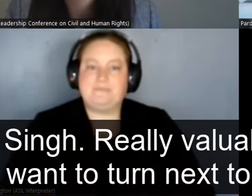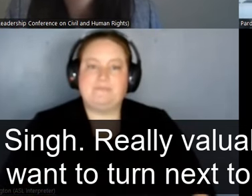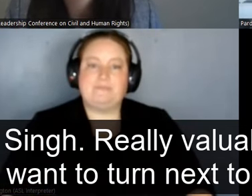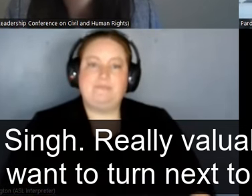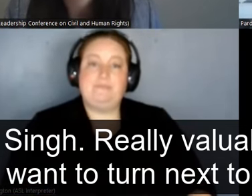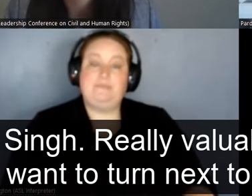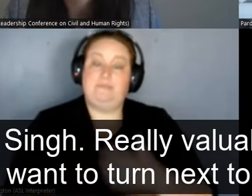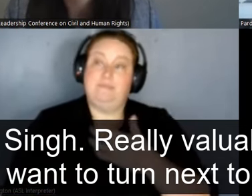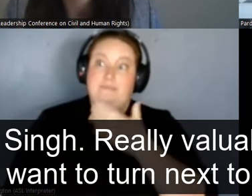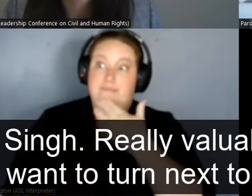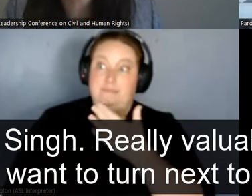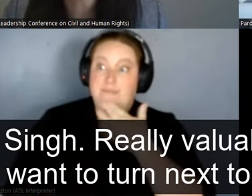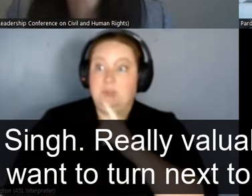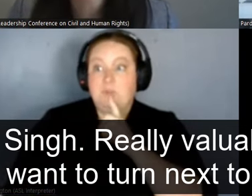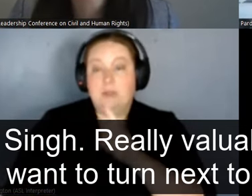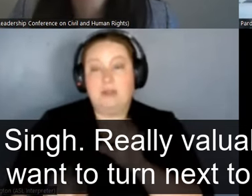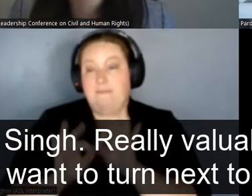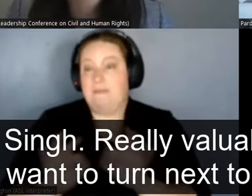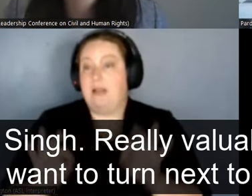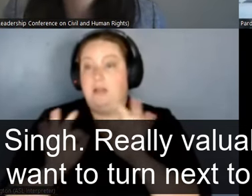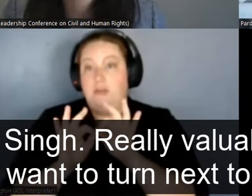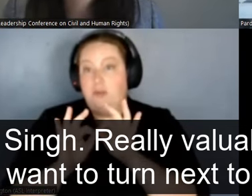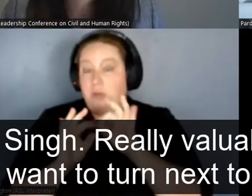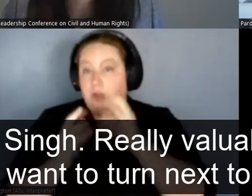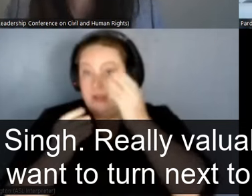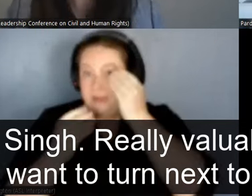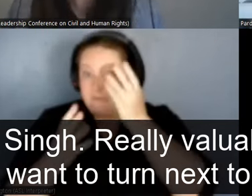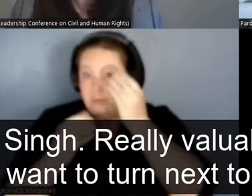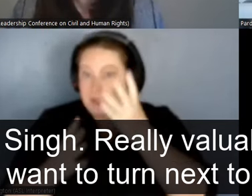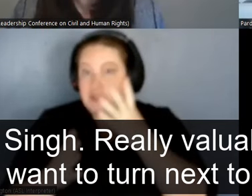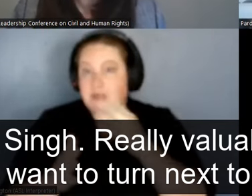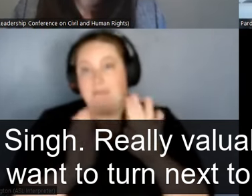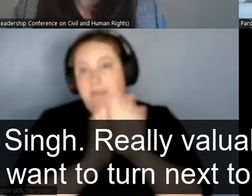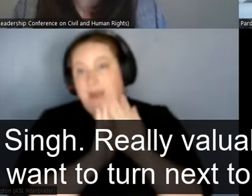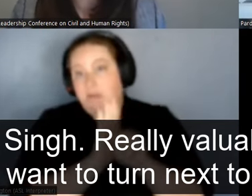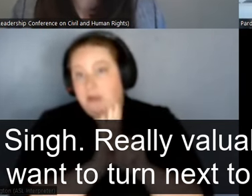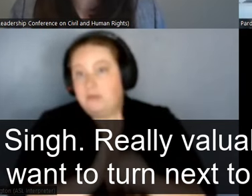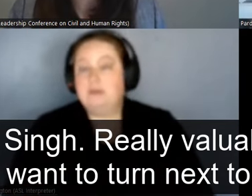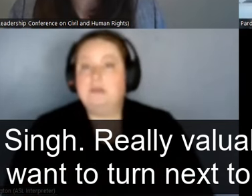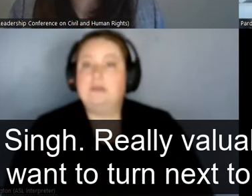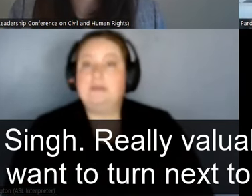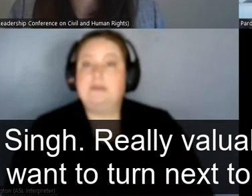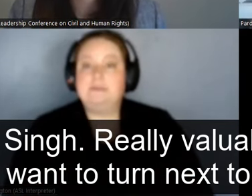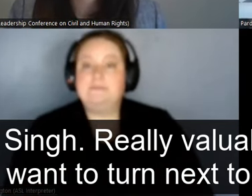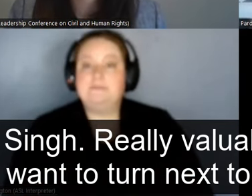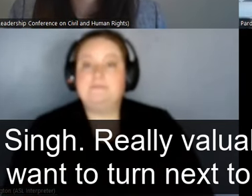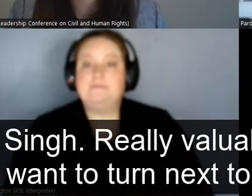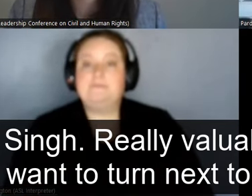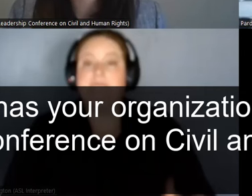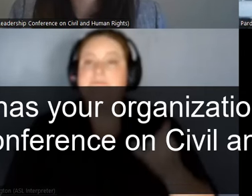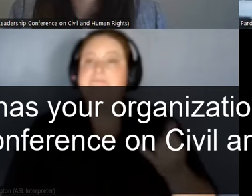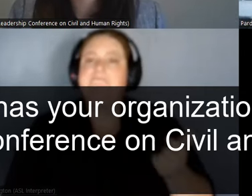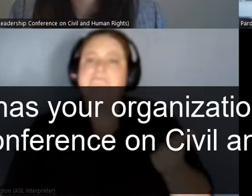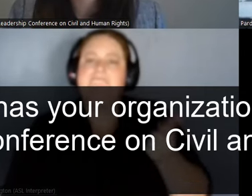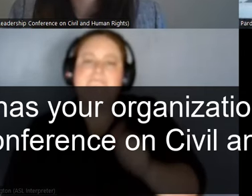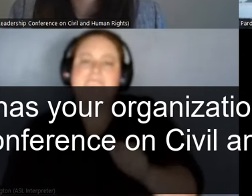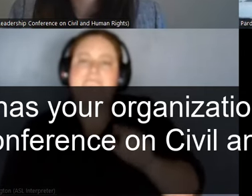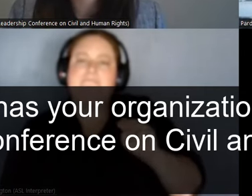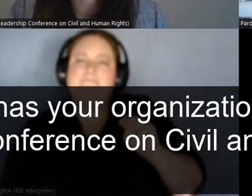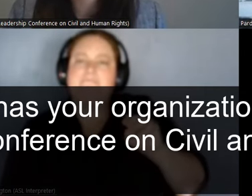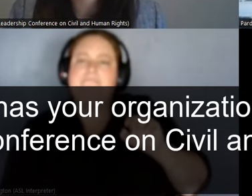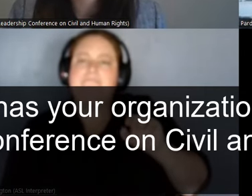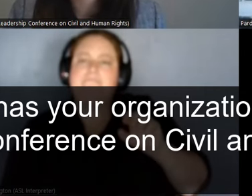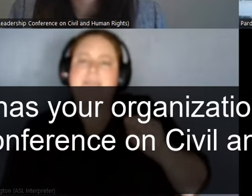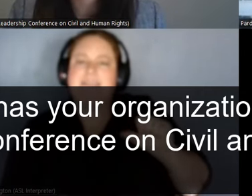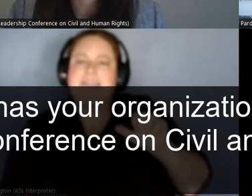valuable insights and backdrop. I want to turn next to Ms. Aziz. Ms. Aziz,